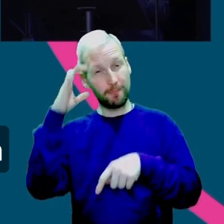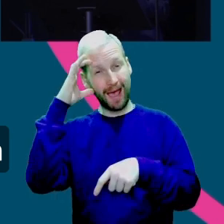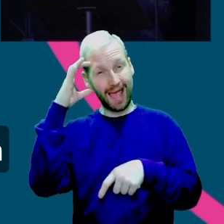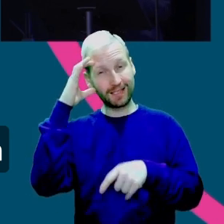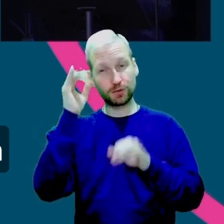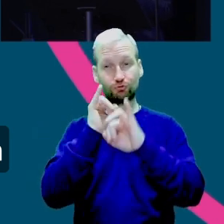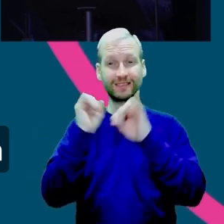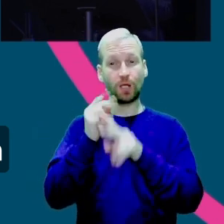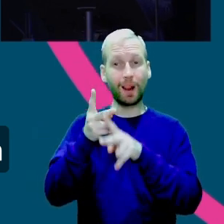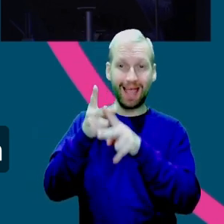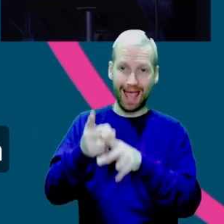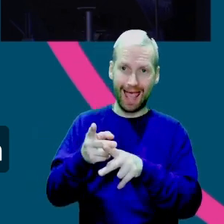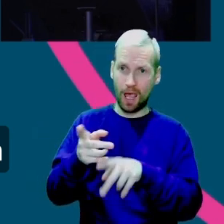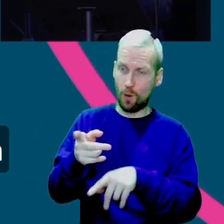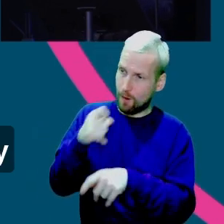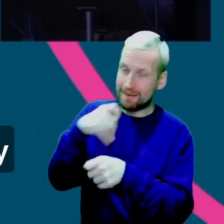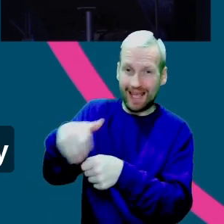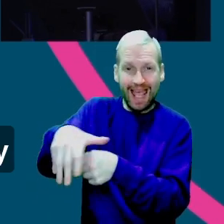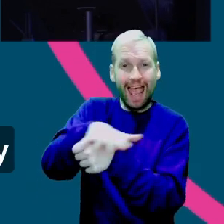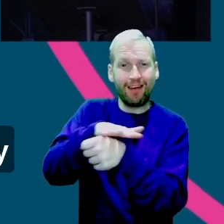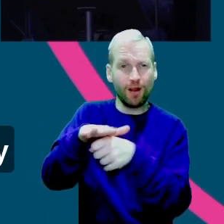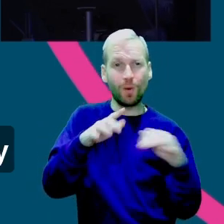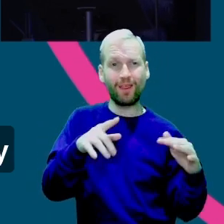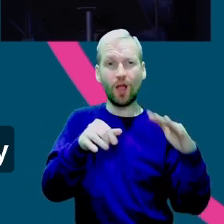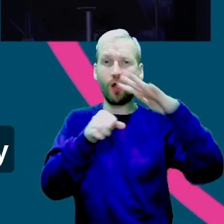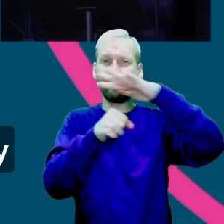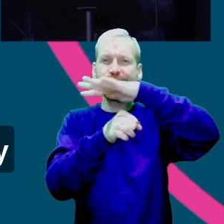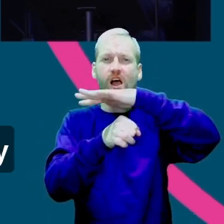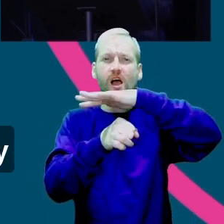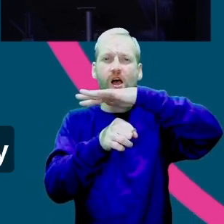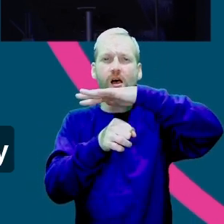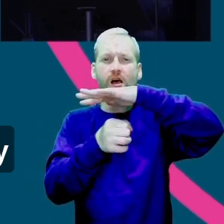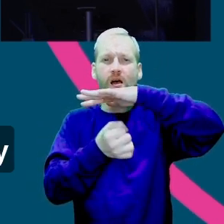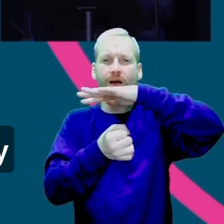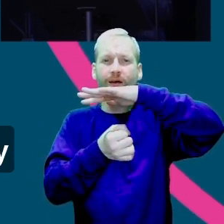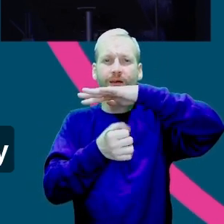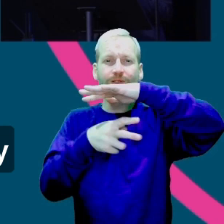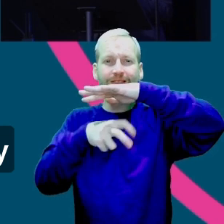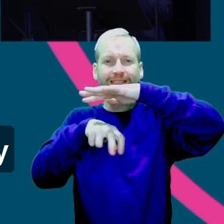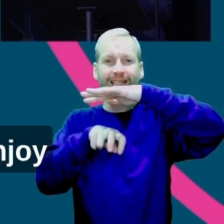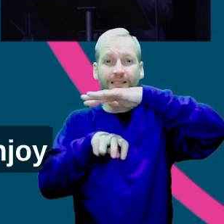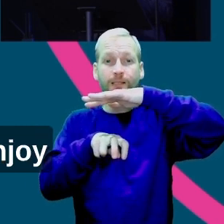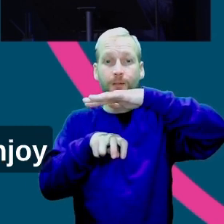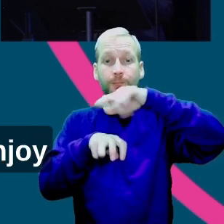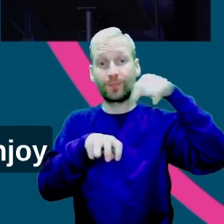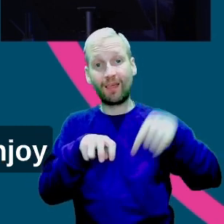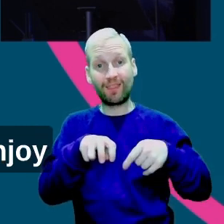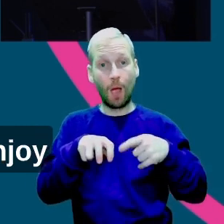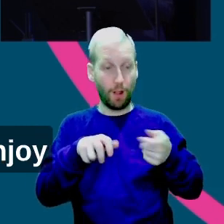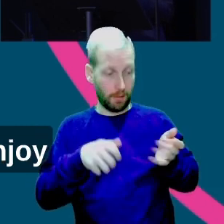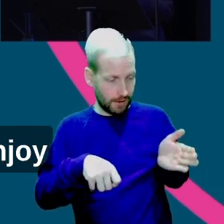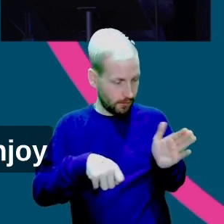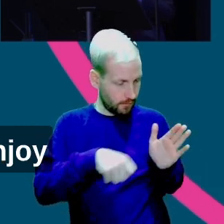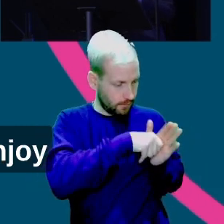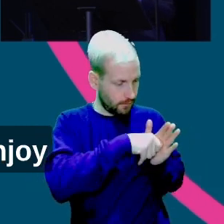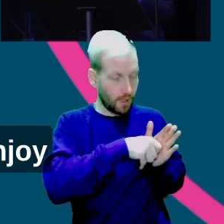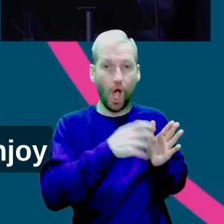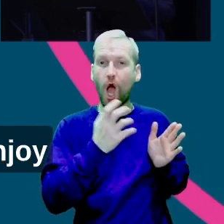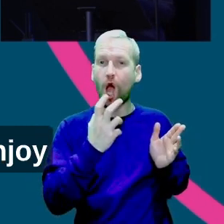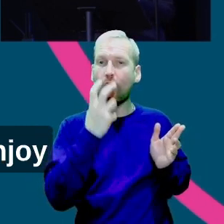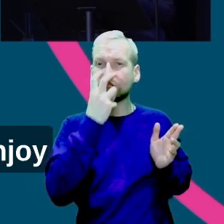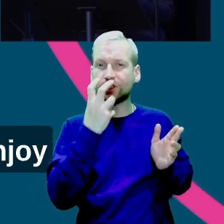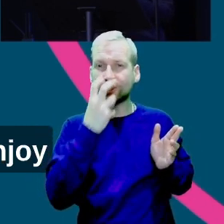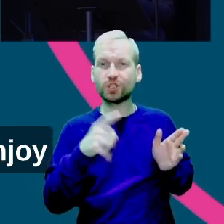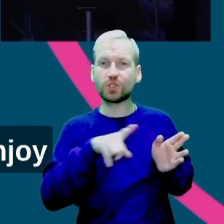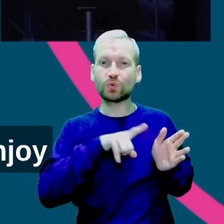care patient, there will be an area with a cover over it, which has got an oxygen supply to enable those patients to also